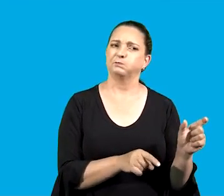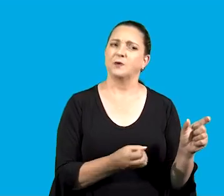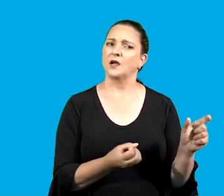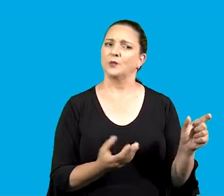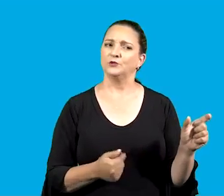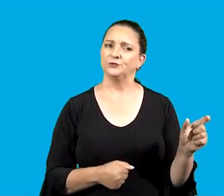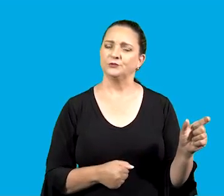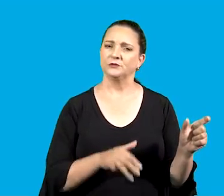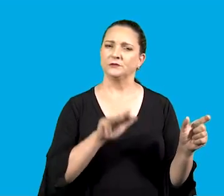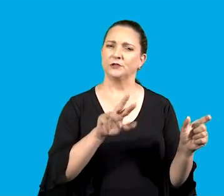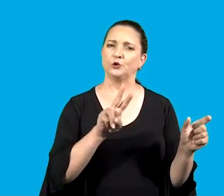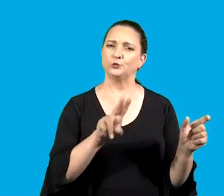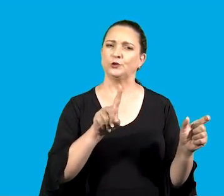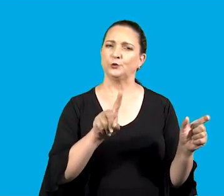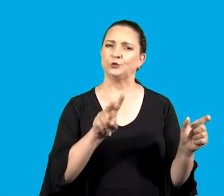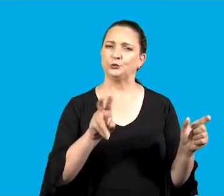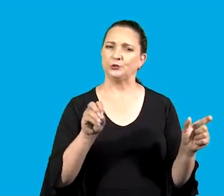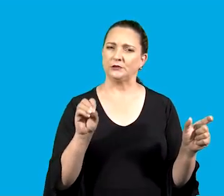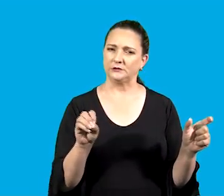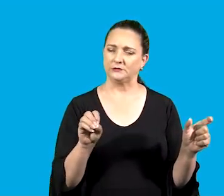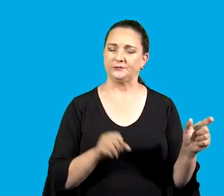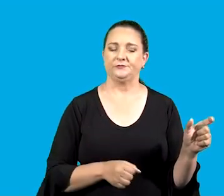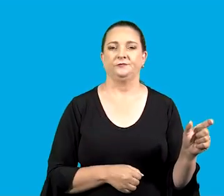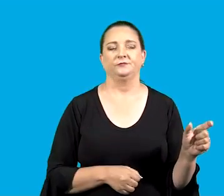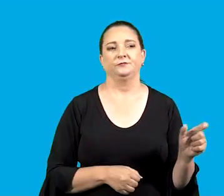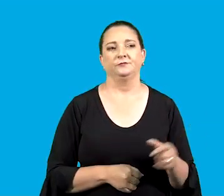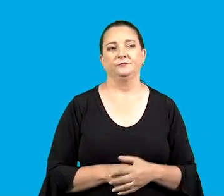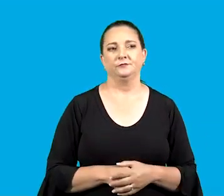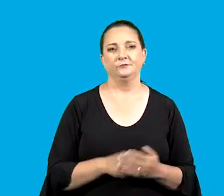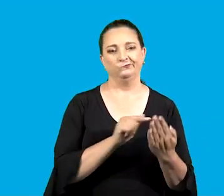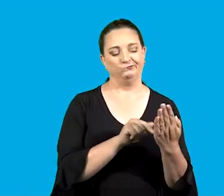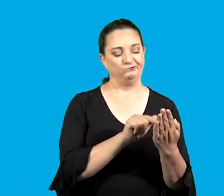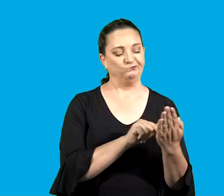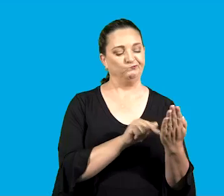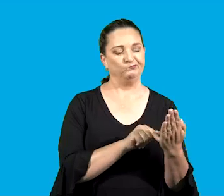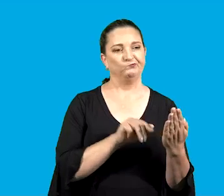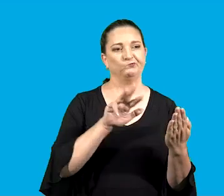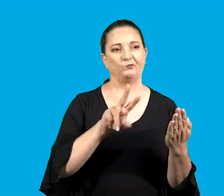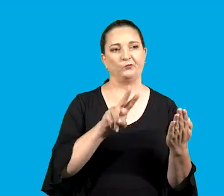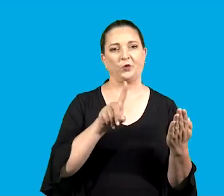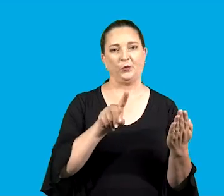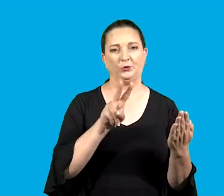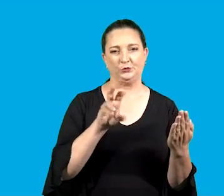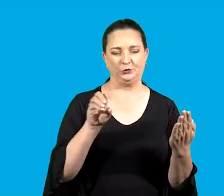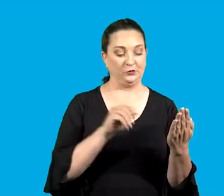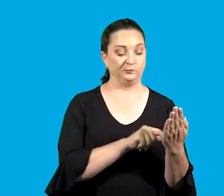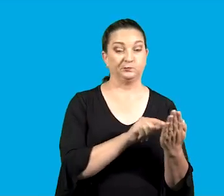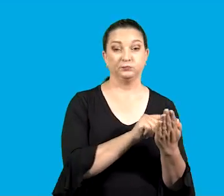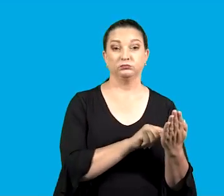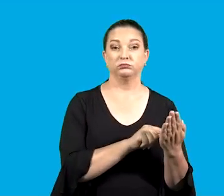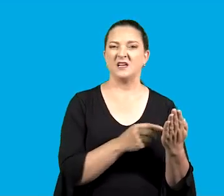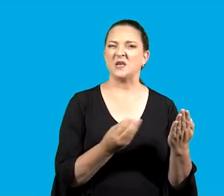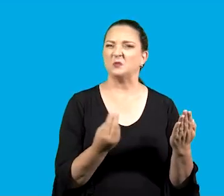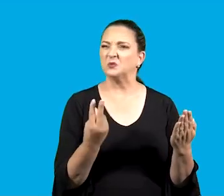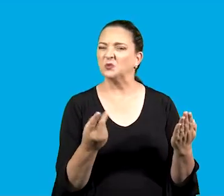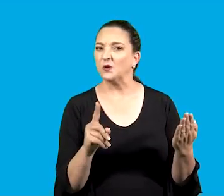which is my 921, 200. 921, 200. And then I'm going to get number